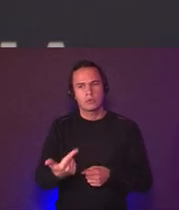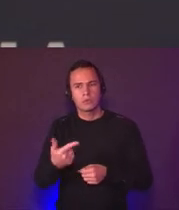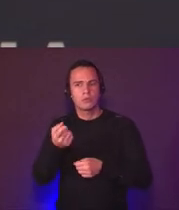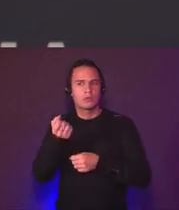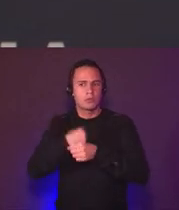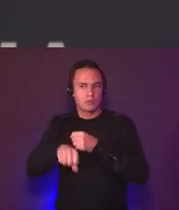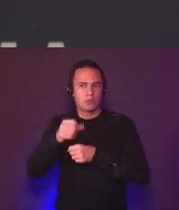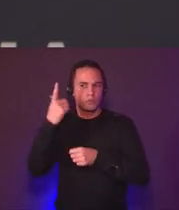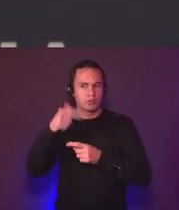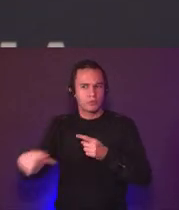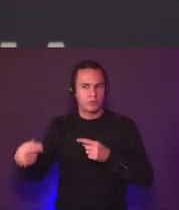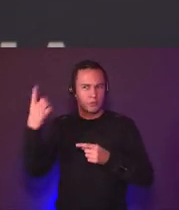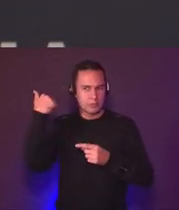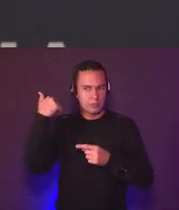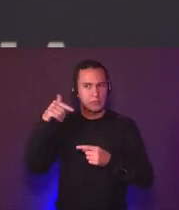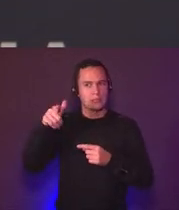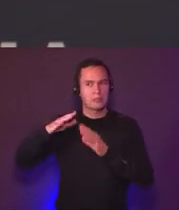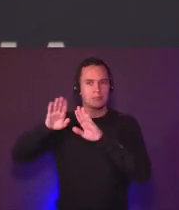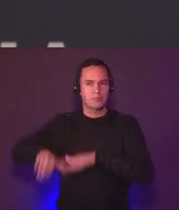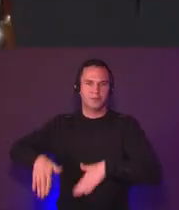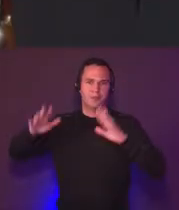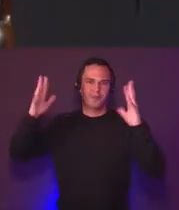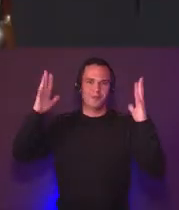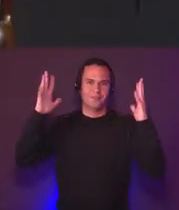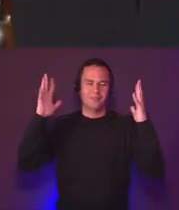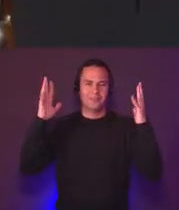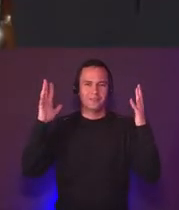Carolina. Let's applaud him, please.